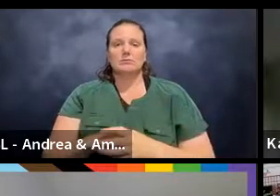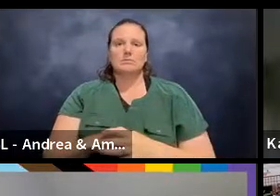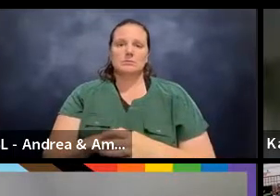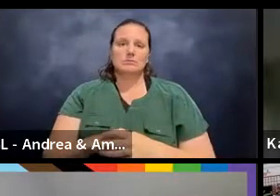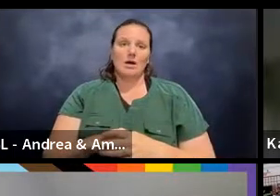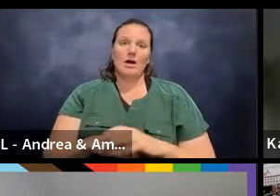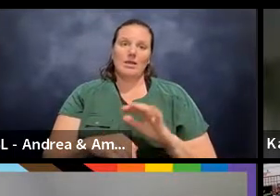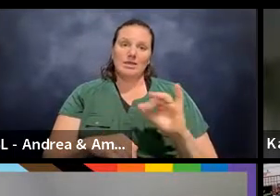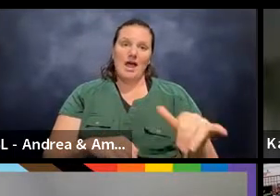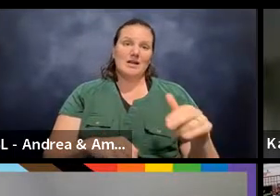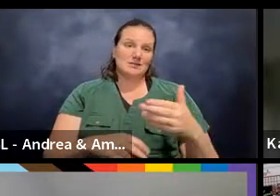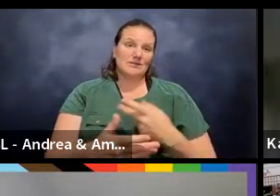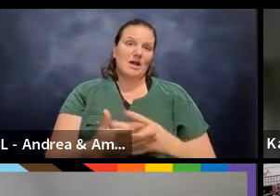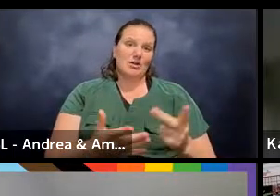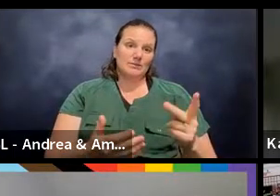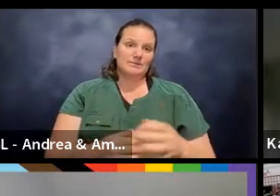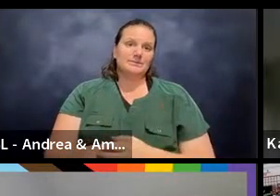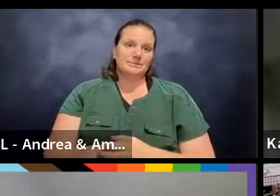failure.